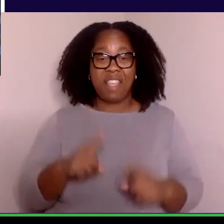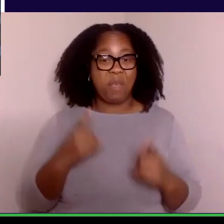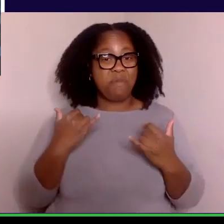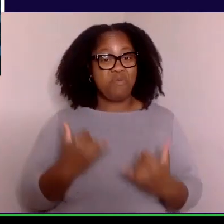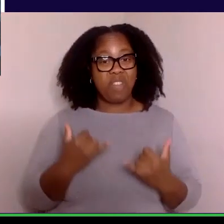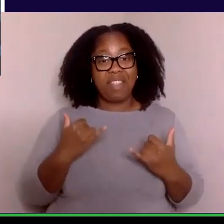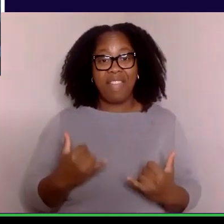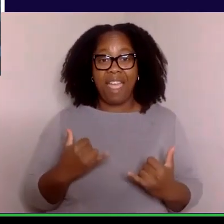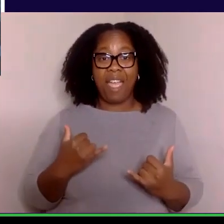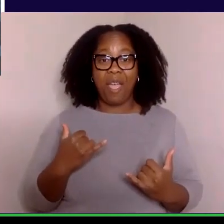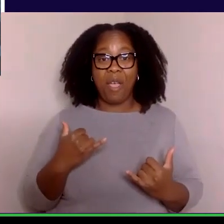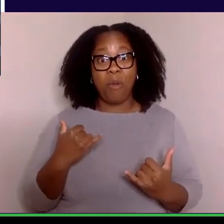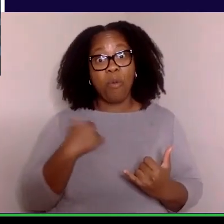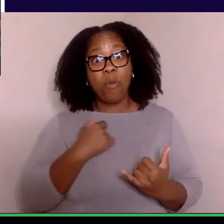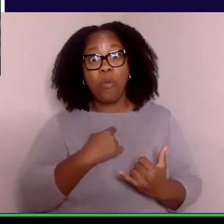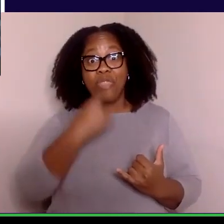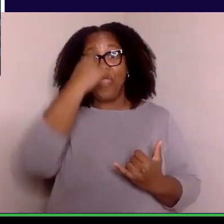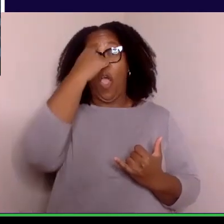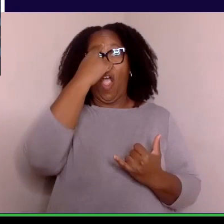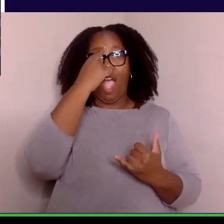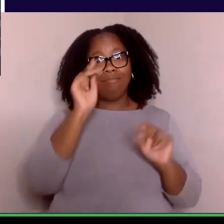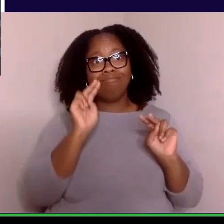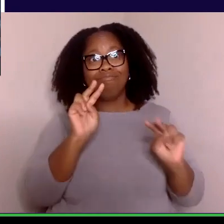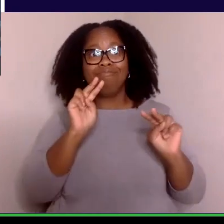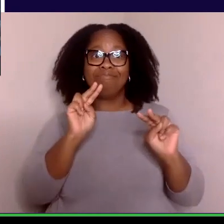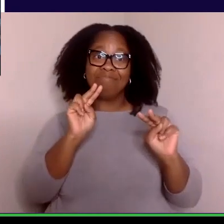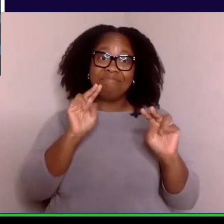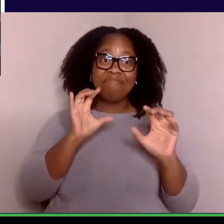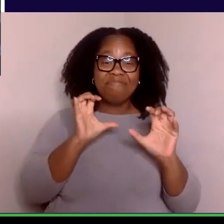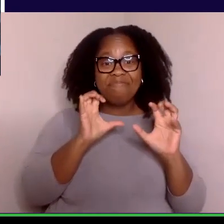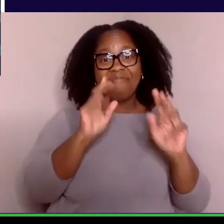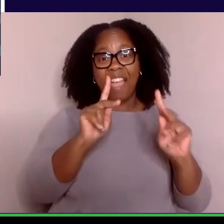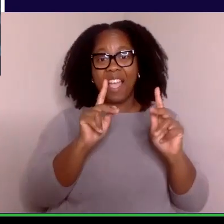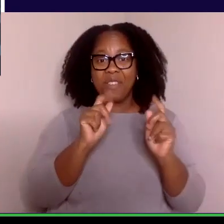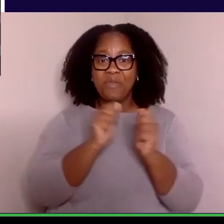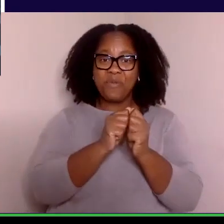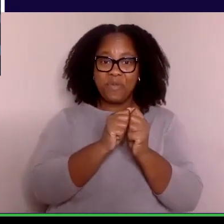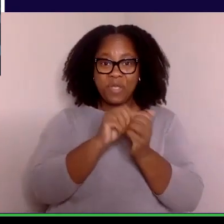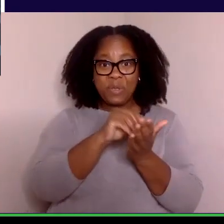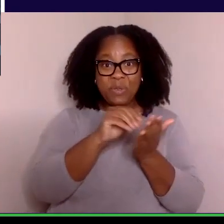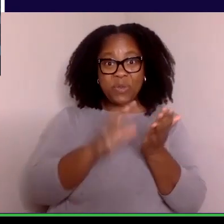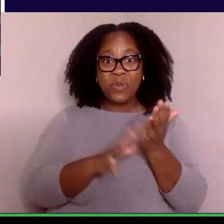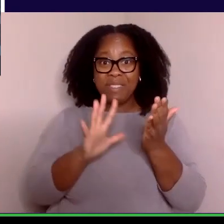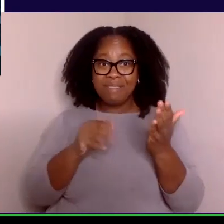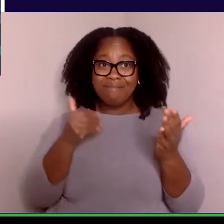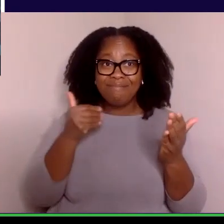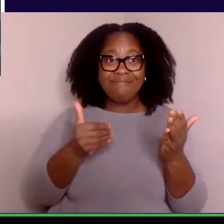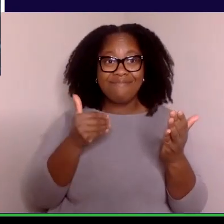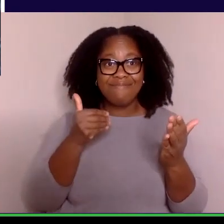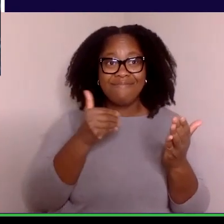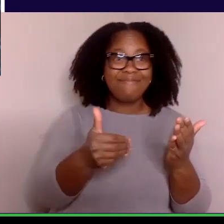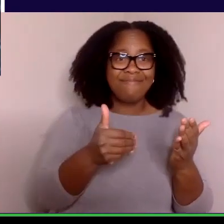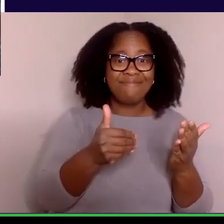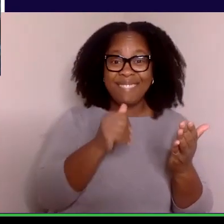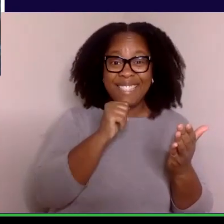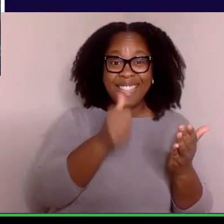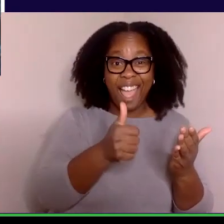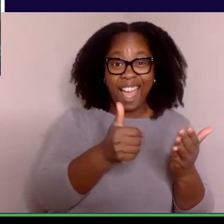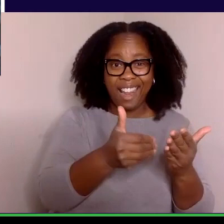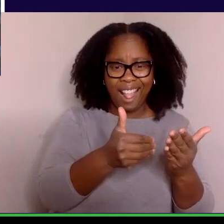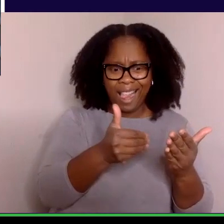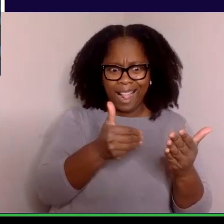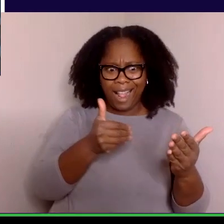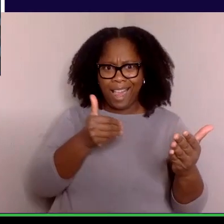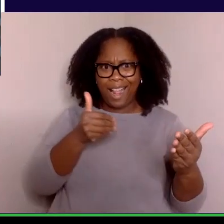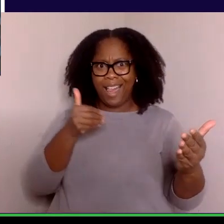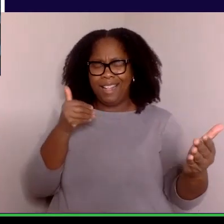to being able to be back safely with our students, not moving farther away. But here's what we do